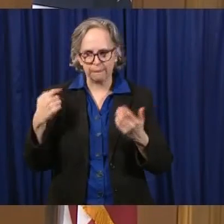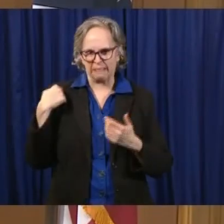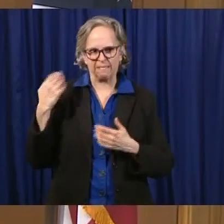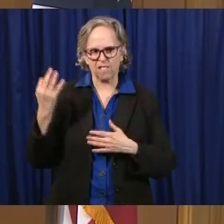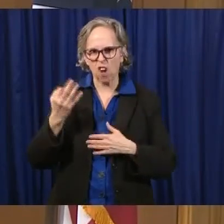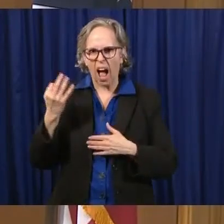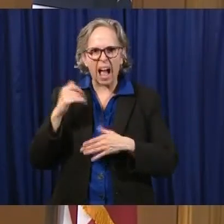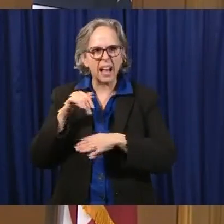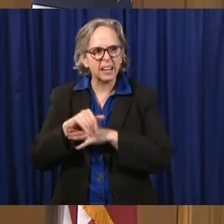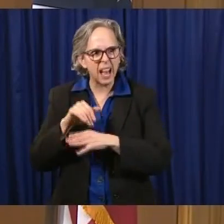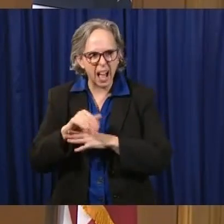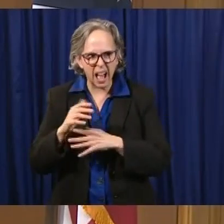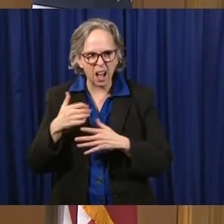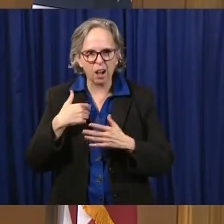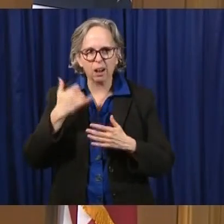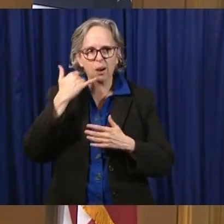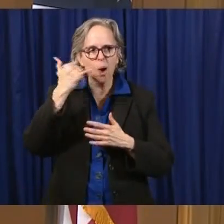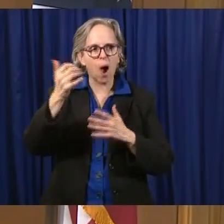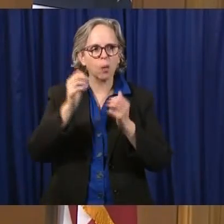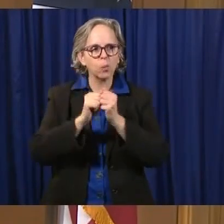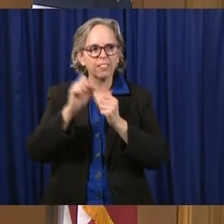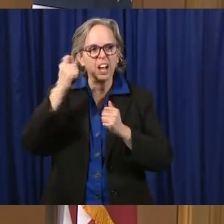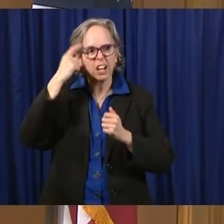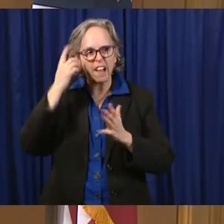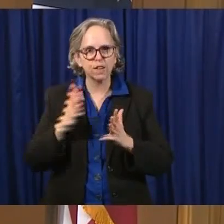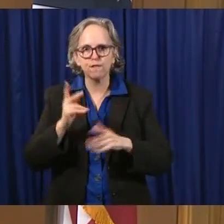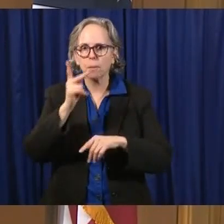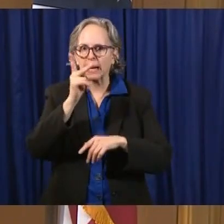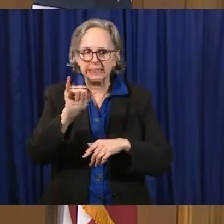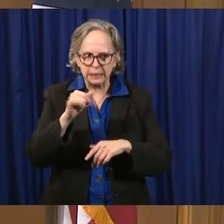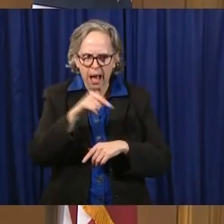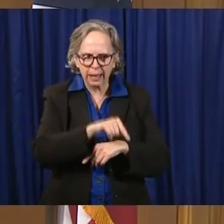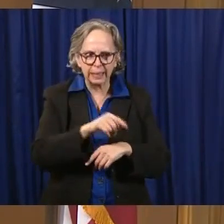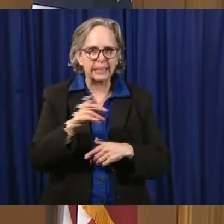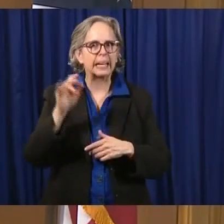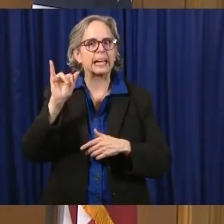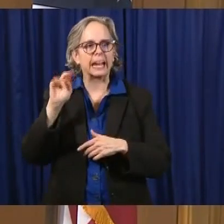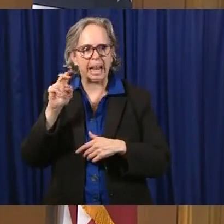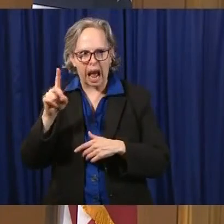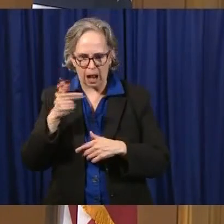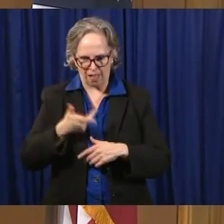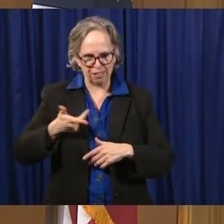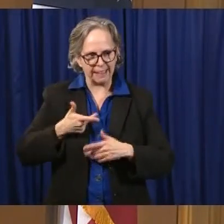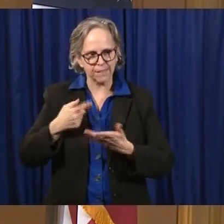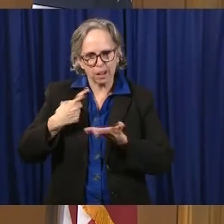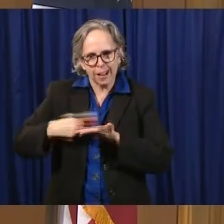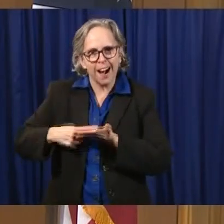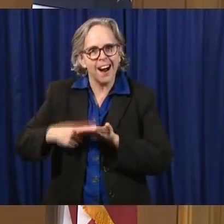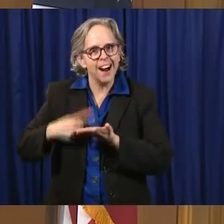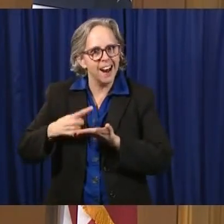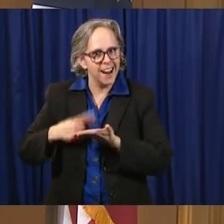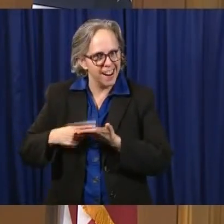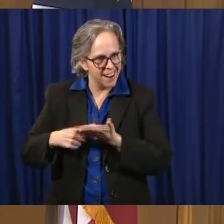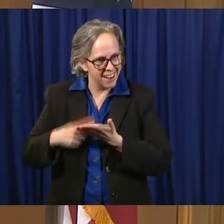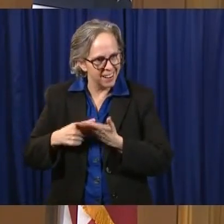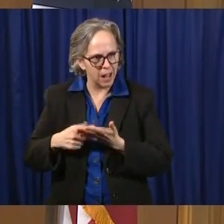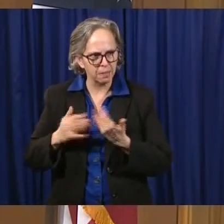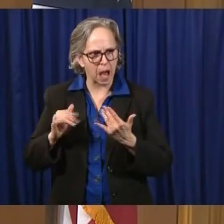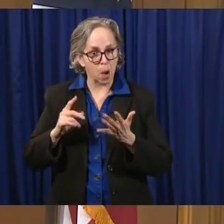had a call with the governor of Kentucky and Indiana. The three of us got together on the phone. We're doing that once a